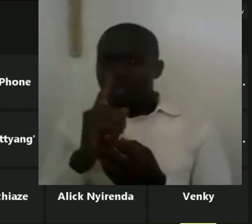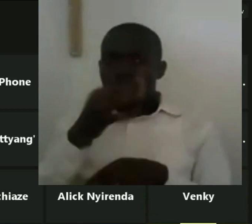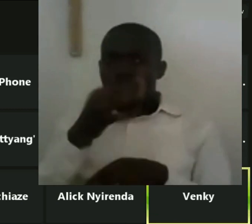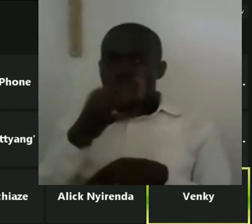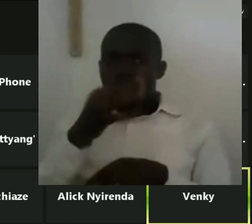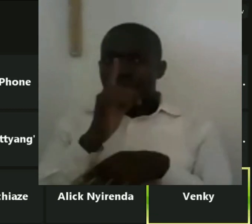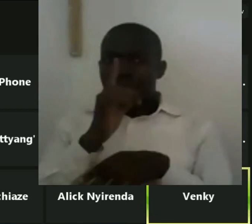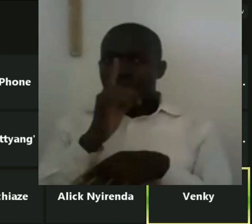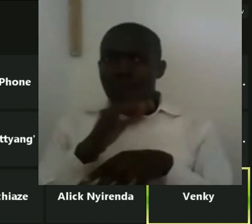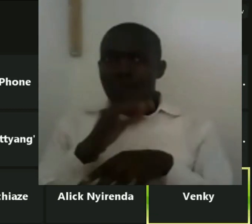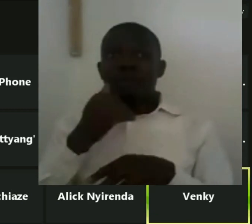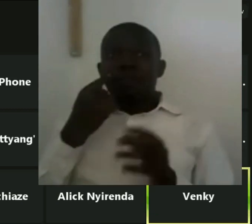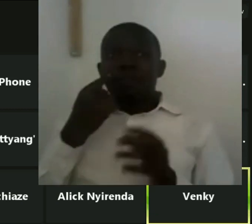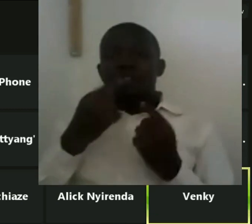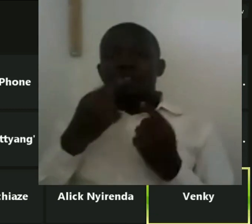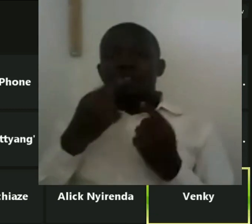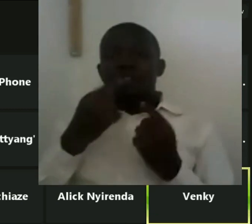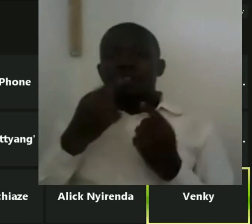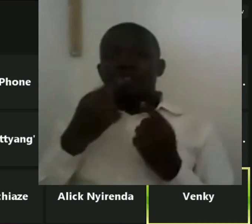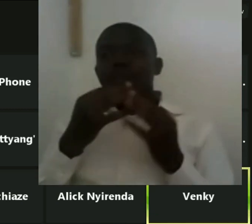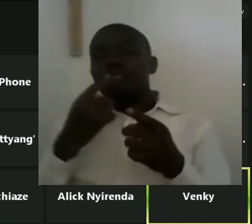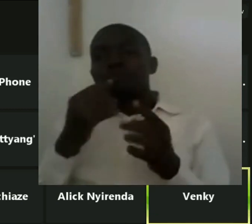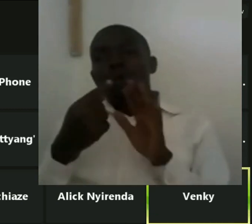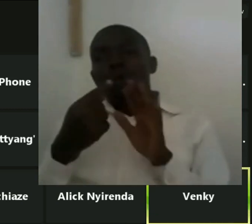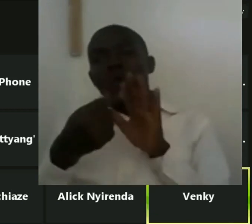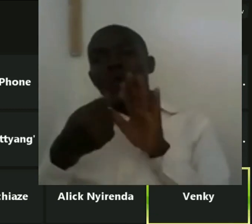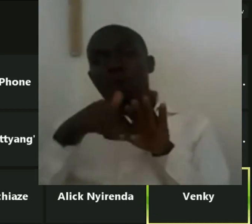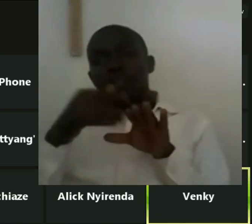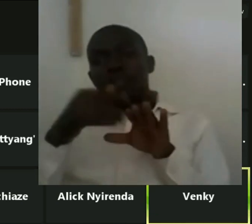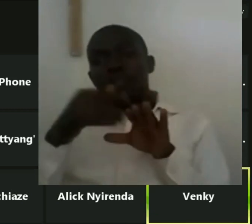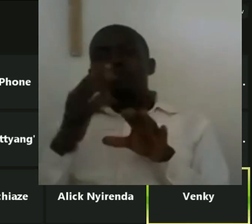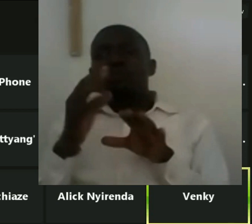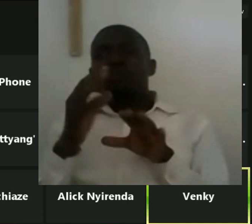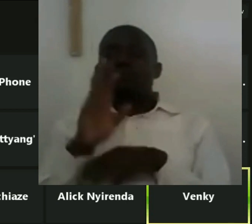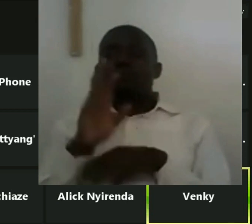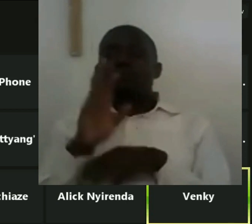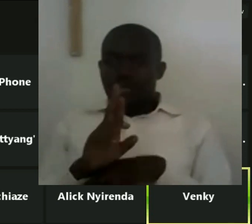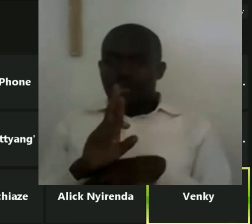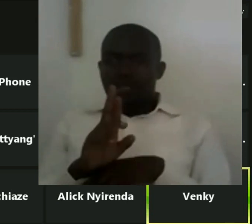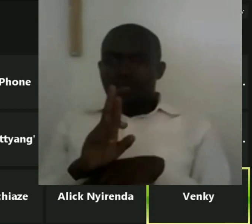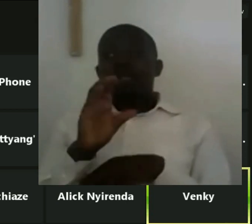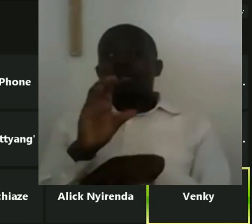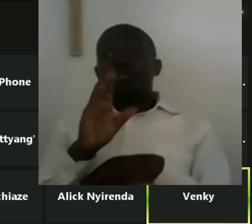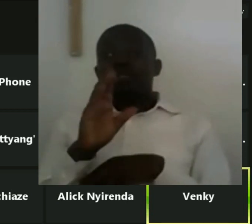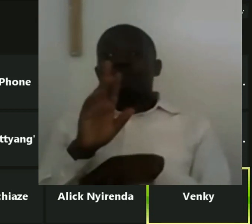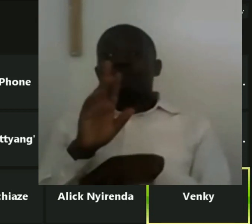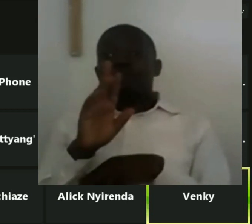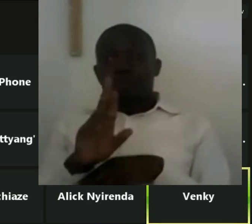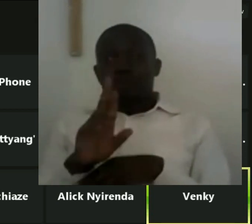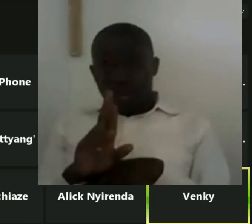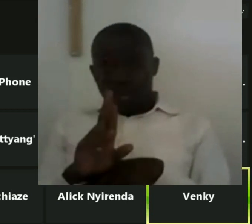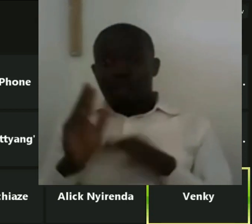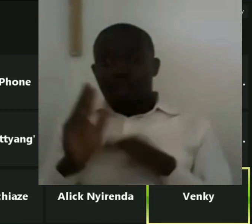carers and caregivers in the context of CBR. Yes. CBR is